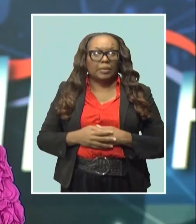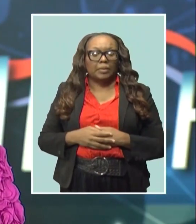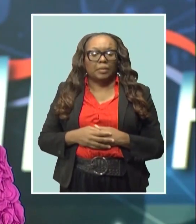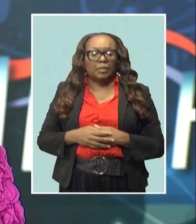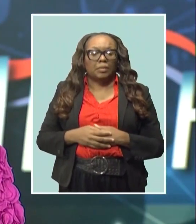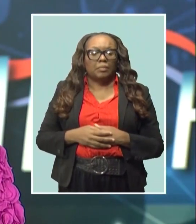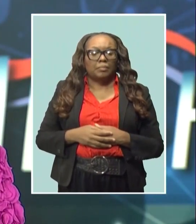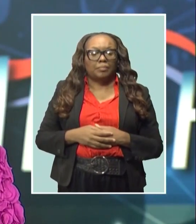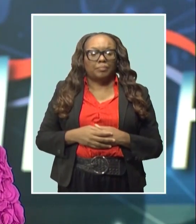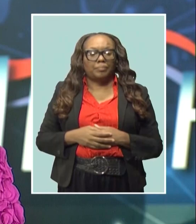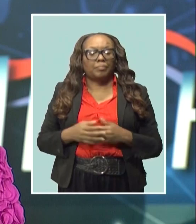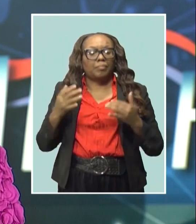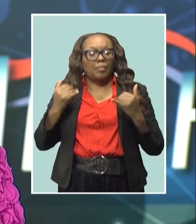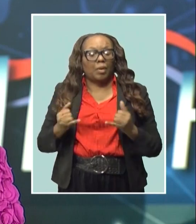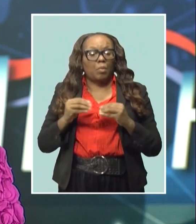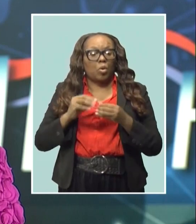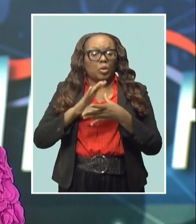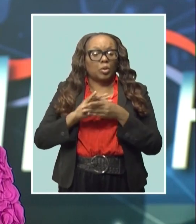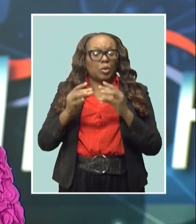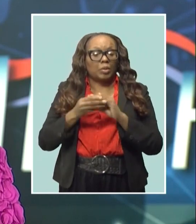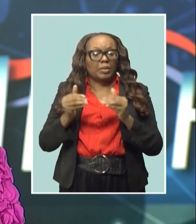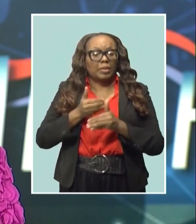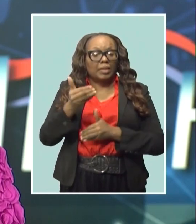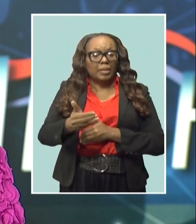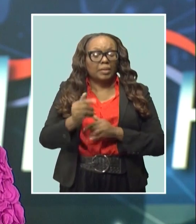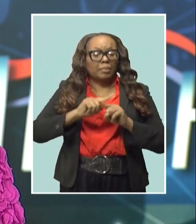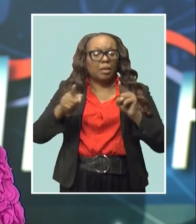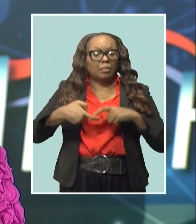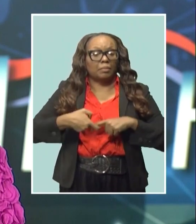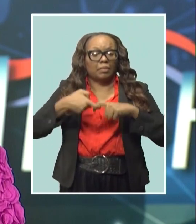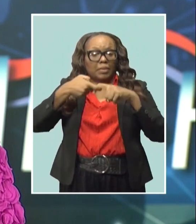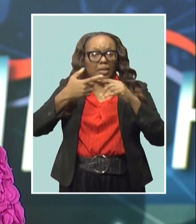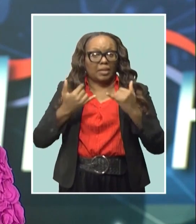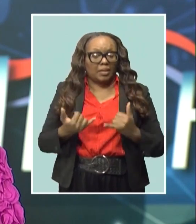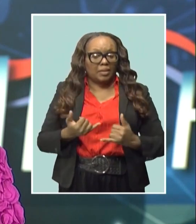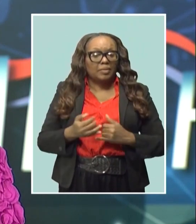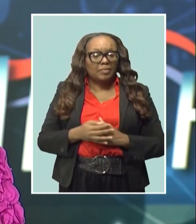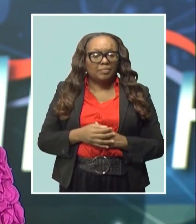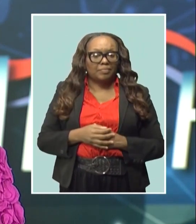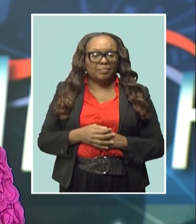Coming up, rebates totaling millions of dollars now available for farmers to collect.